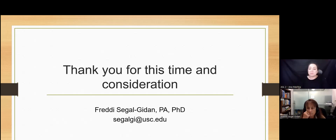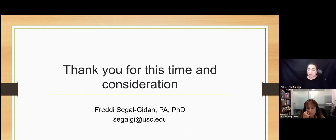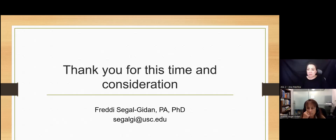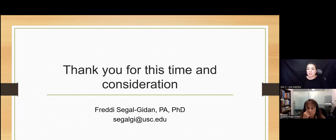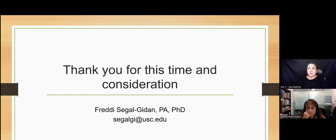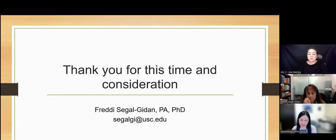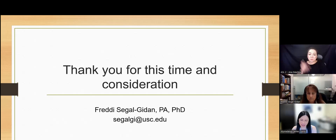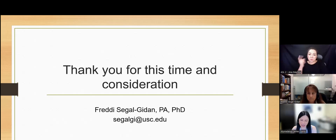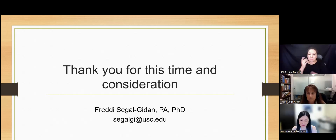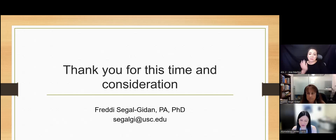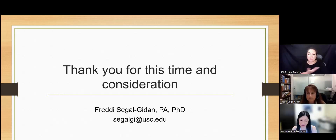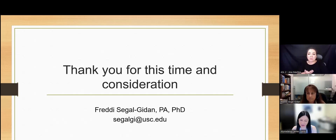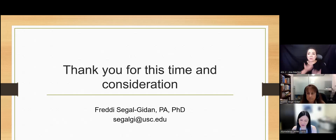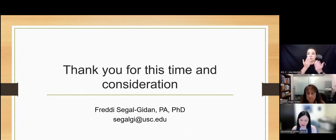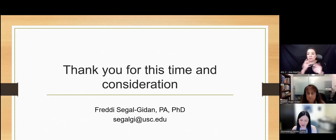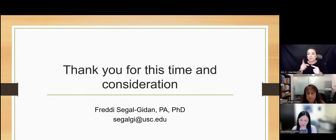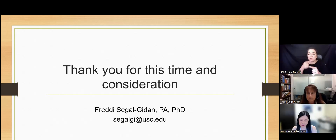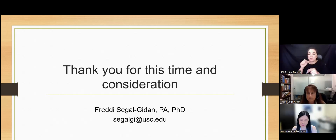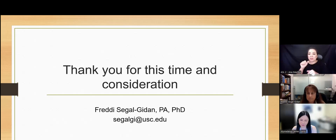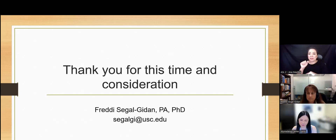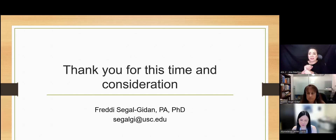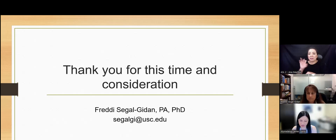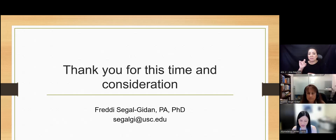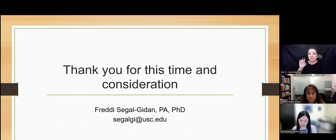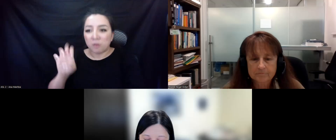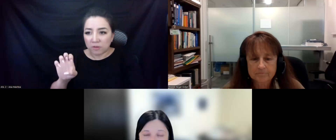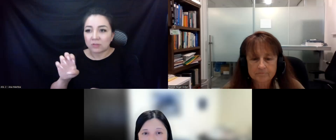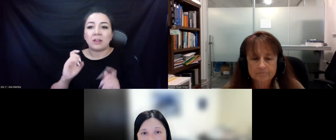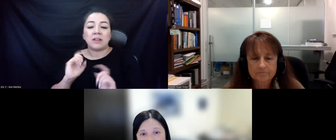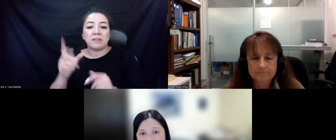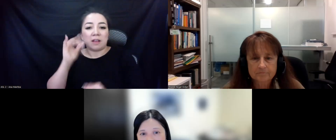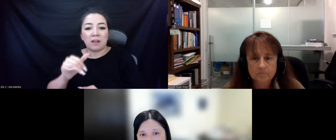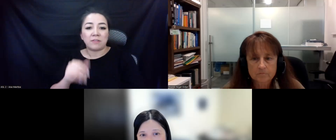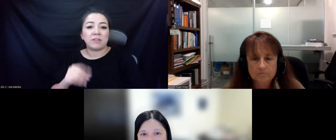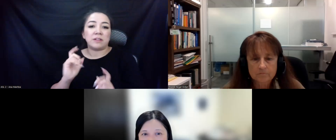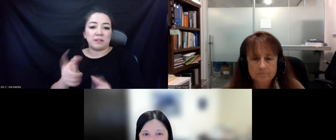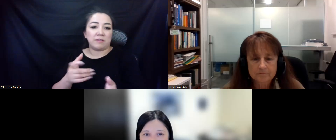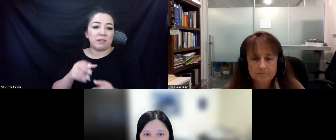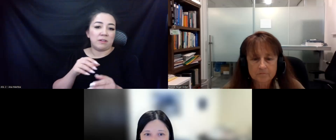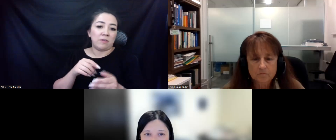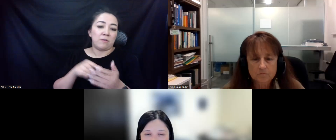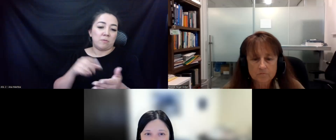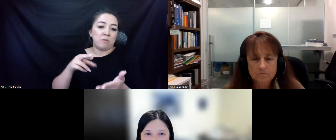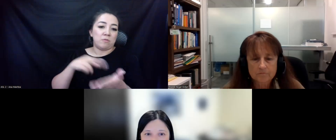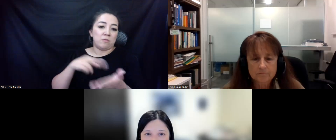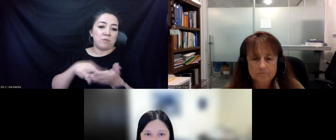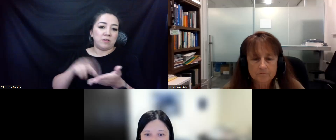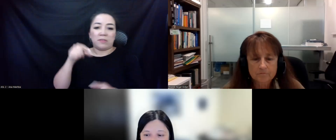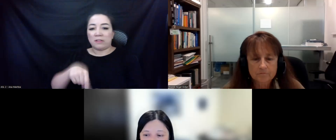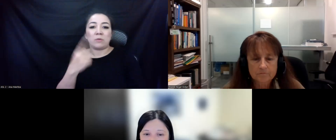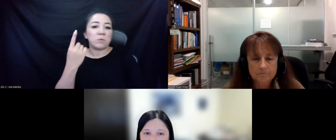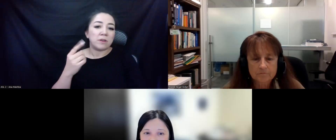our recommendations from the task force is to keep California at the forefront of cutting edge global research. And this is one of